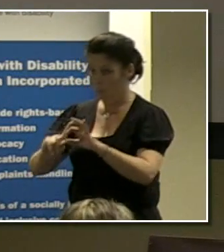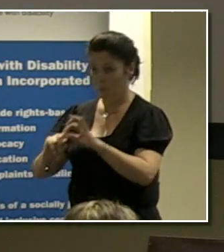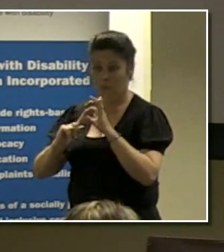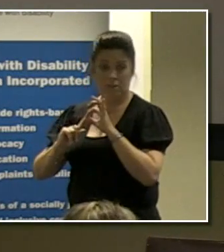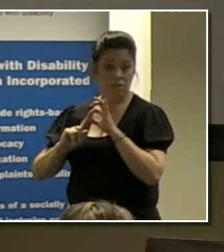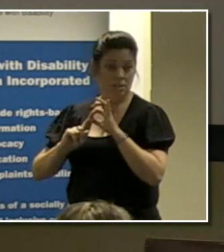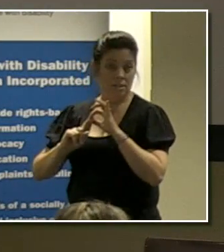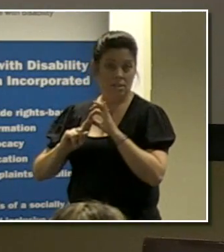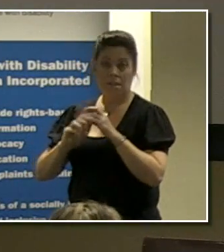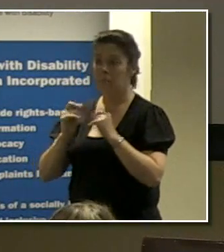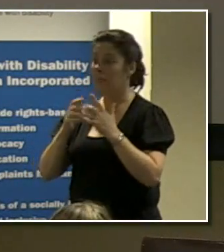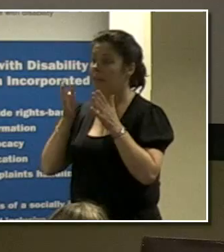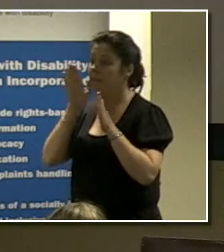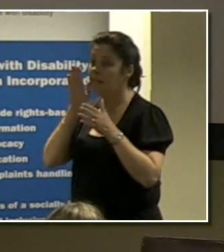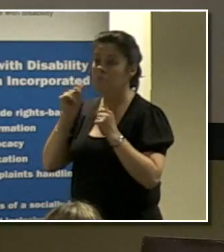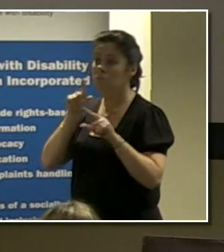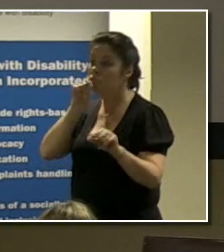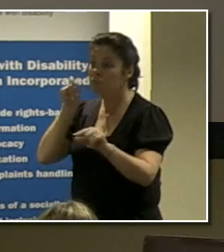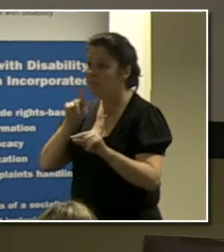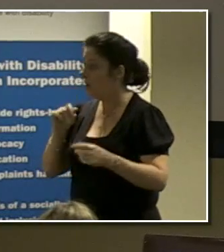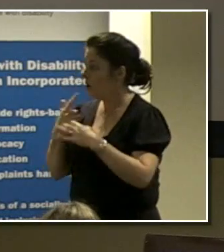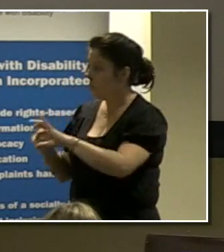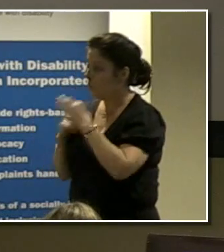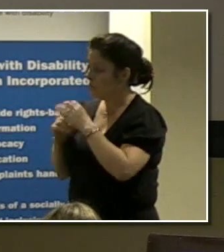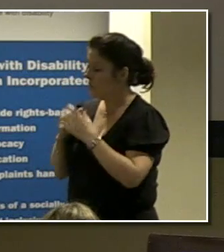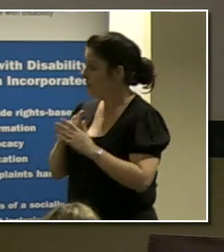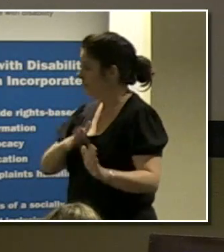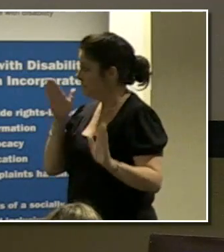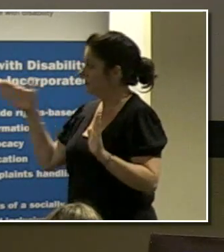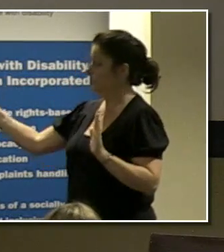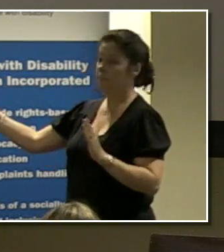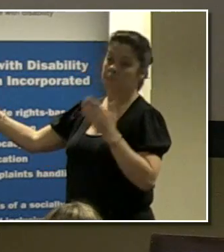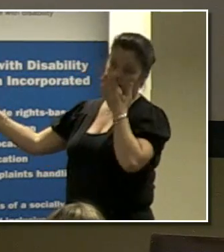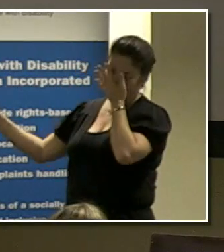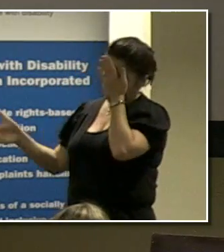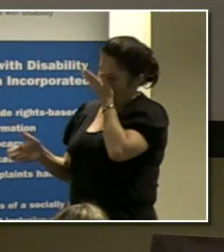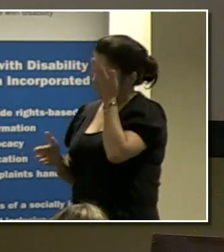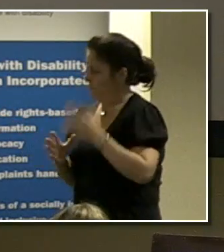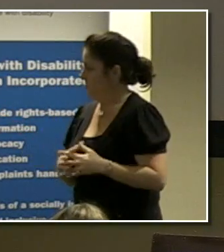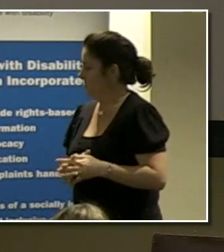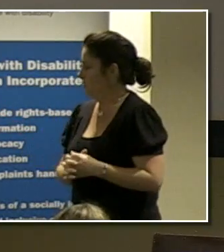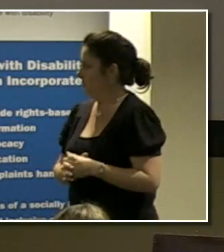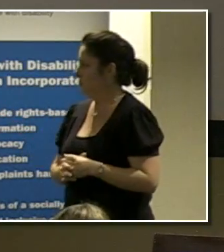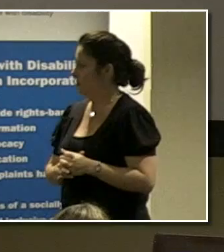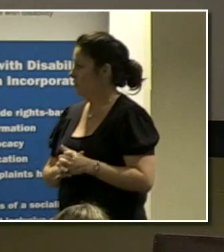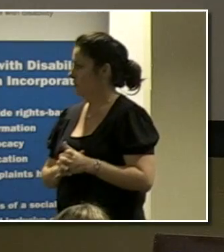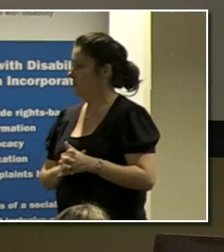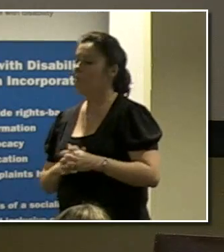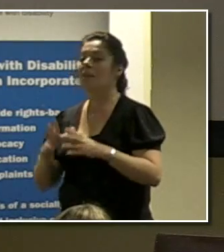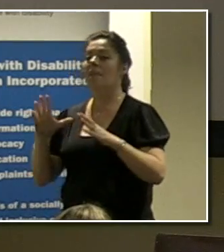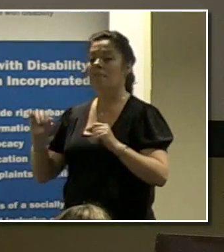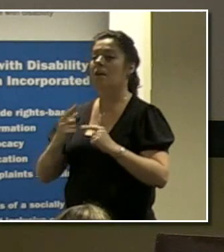our social media questions from our social media wrangler. Sam, and then a question from the